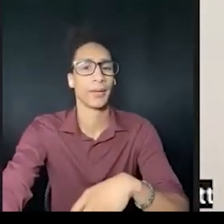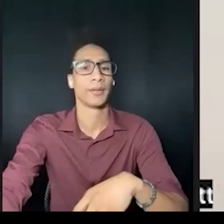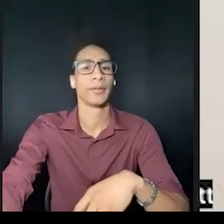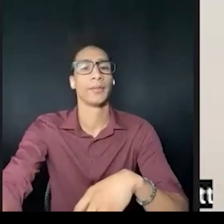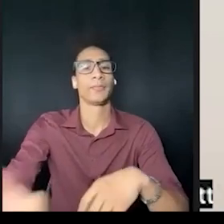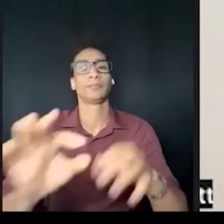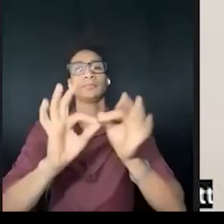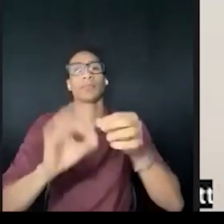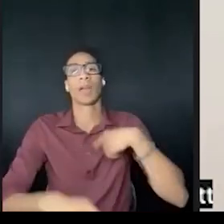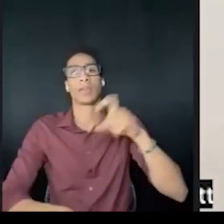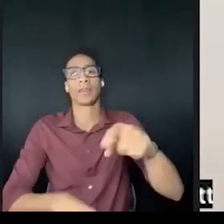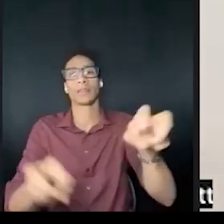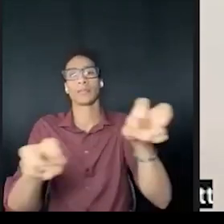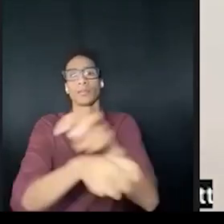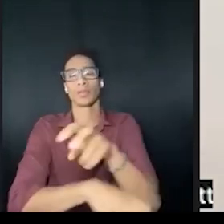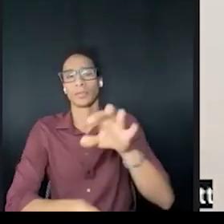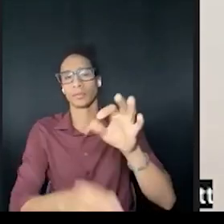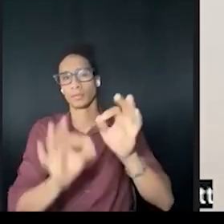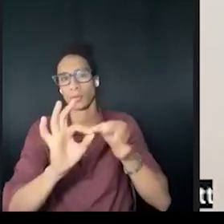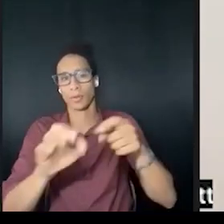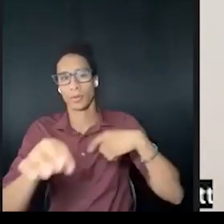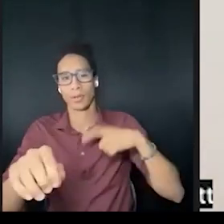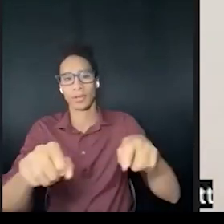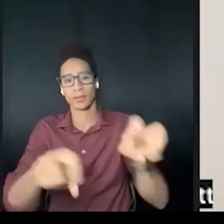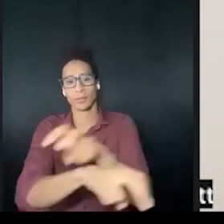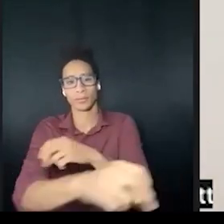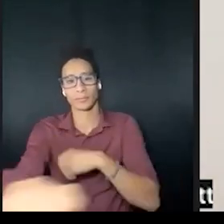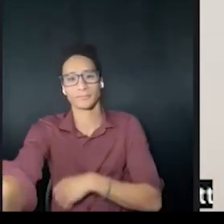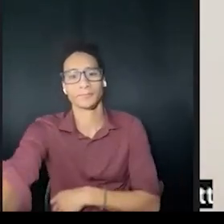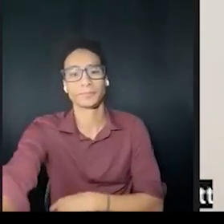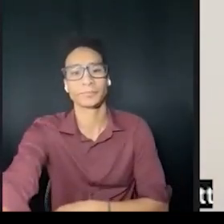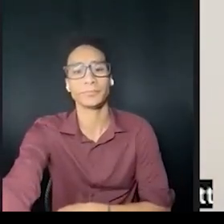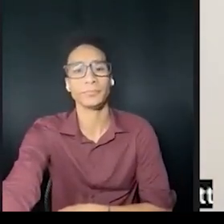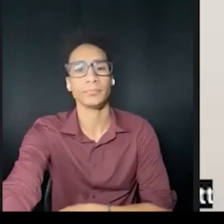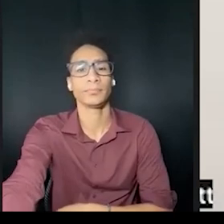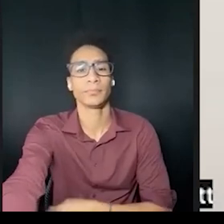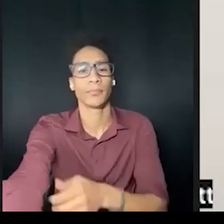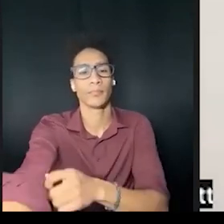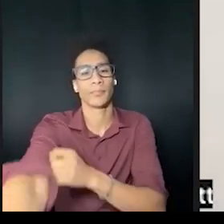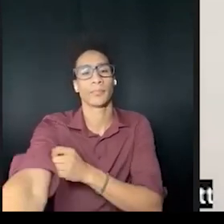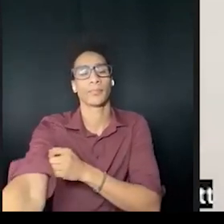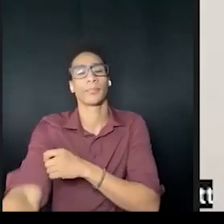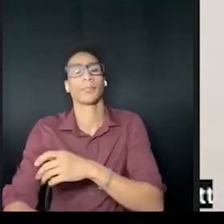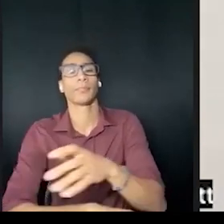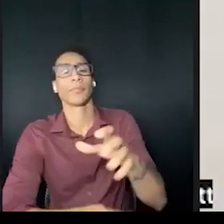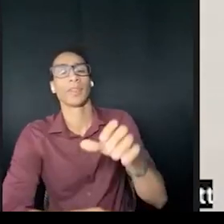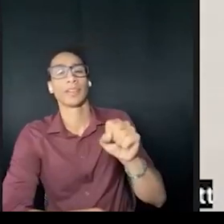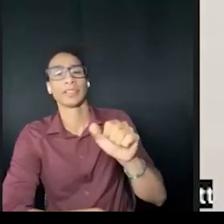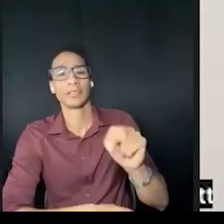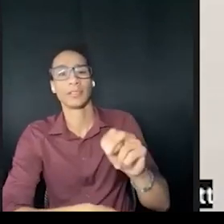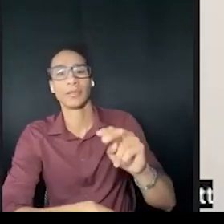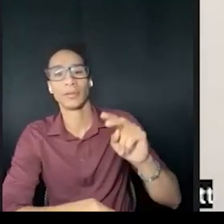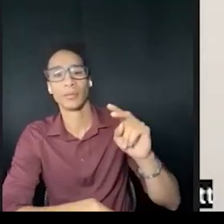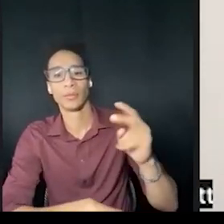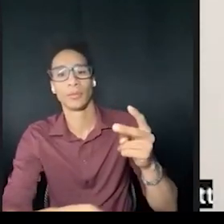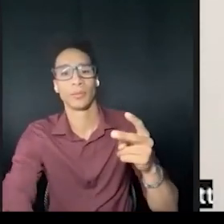You can find Chad on America. What is it? New York Undercover Season 2. who has an appearance there. You